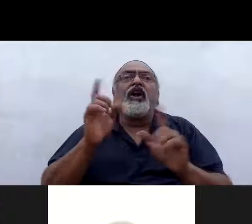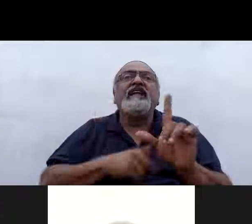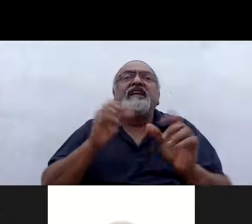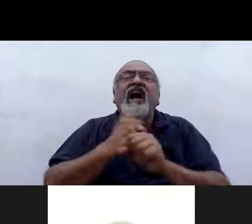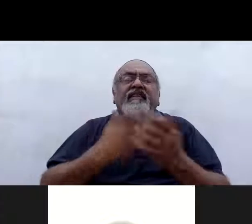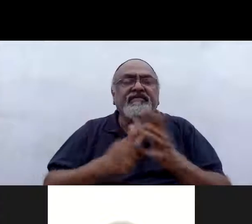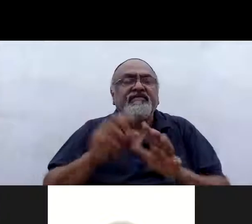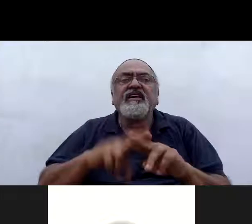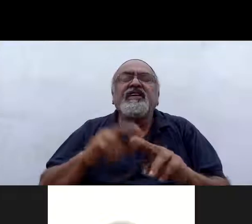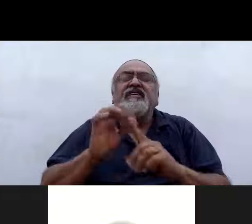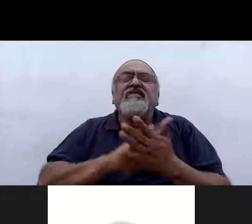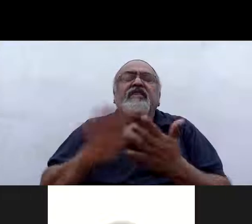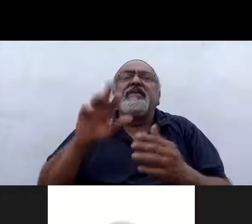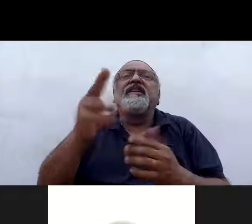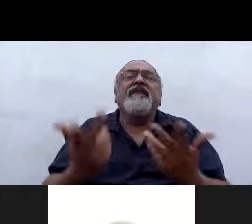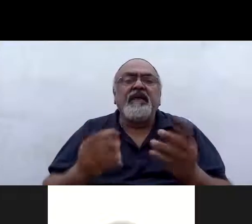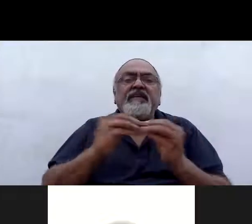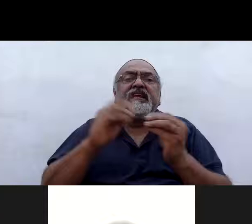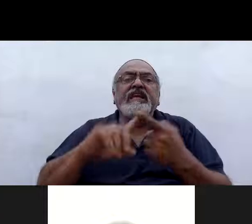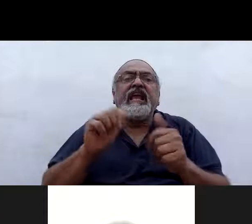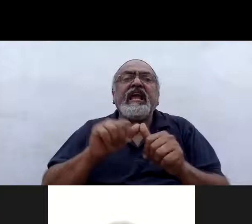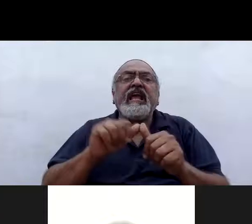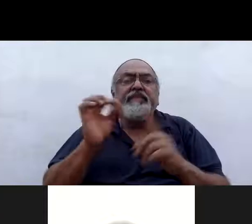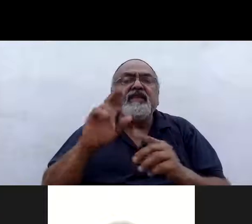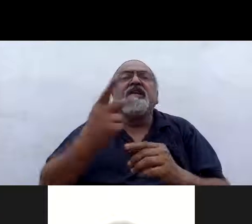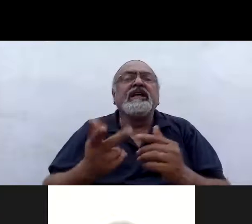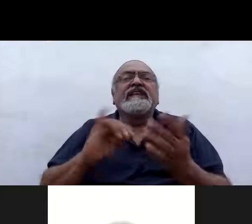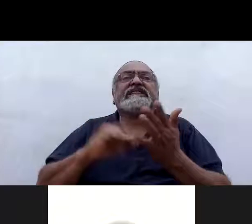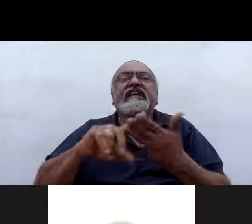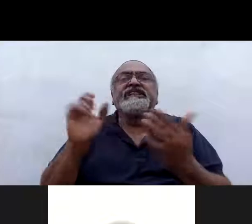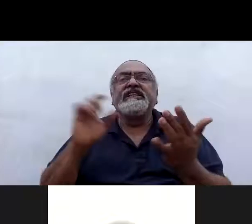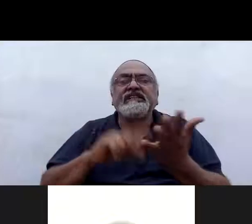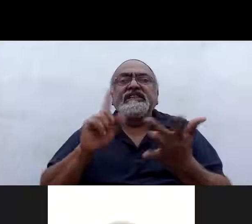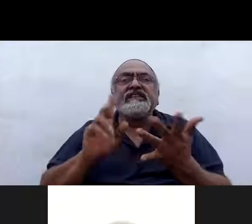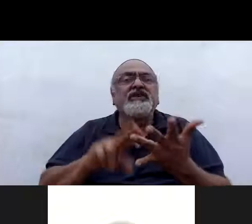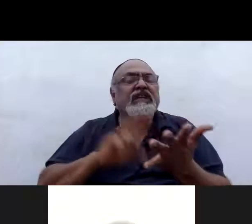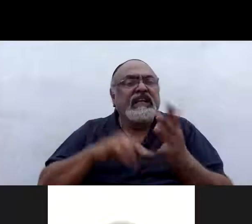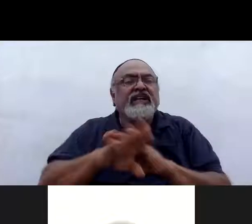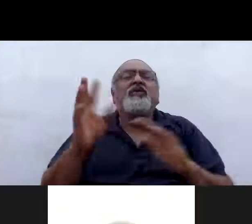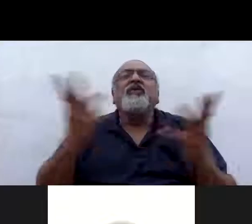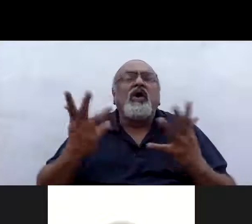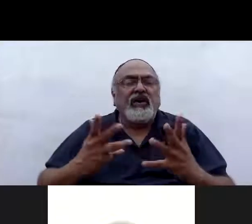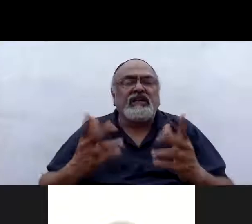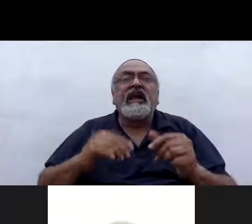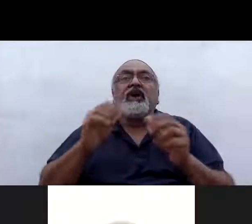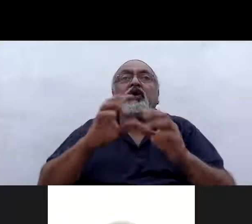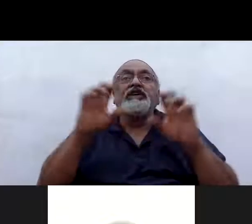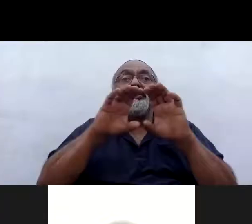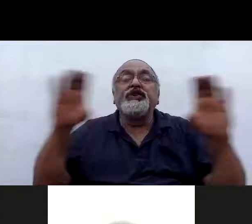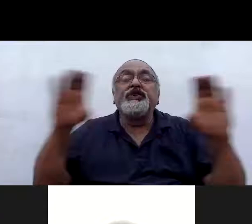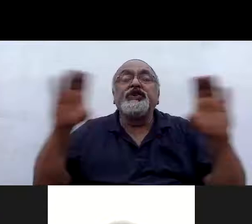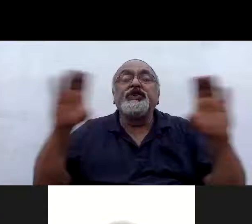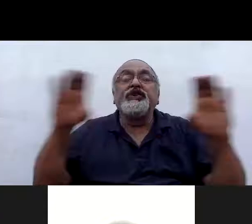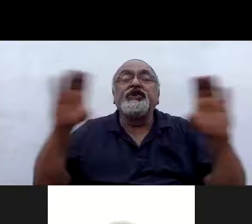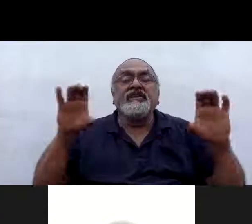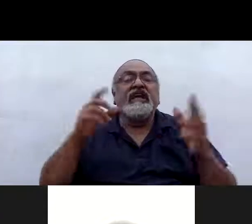forth. What are the articles talking about? What are the sections talking about? Articles as in Constitution and sections